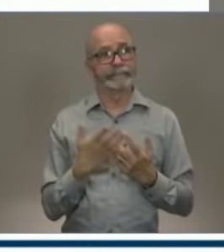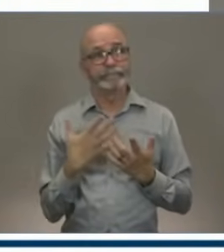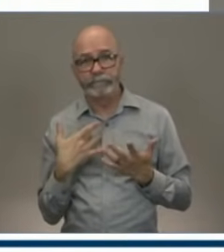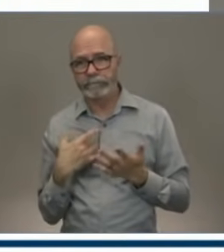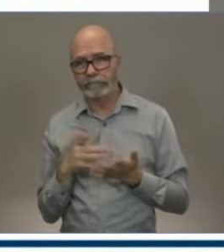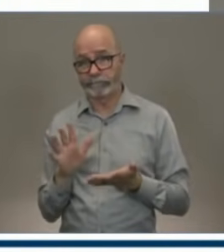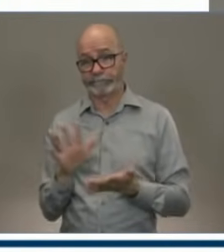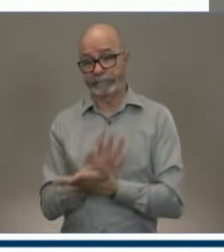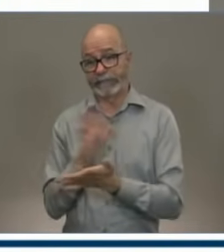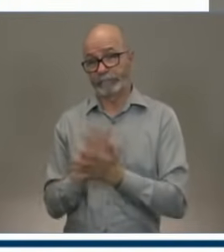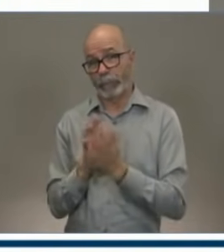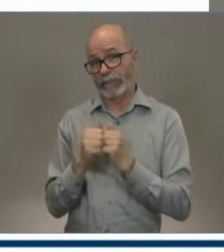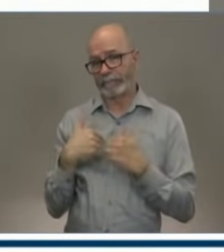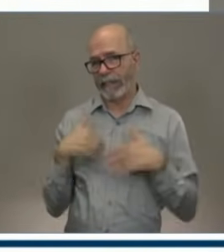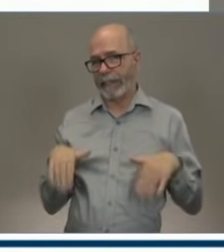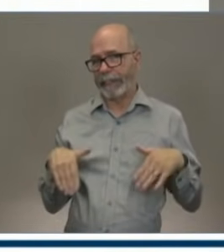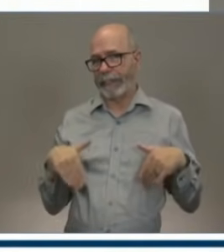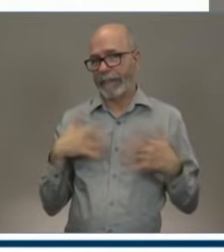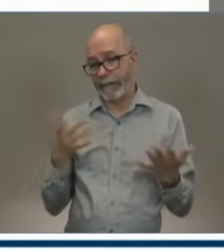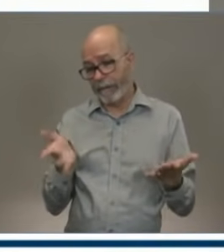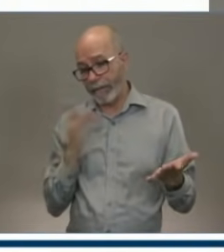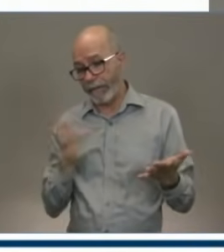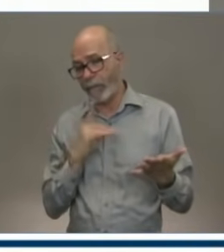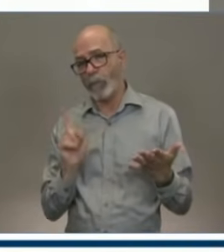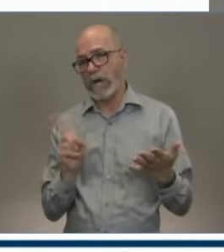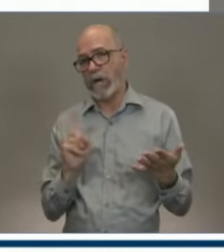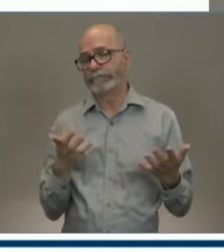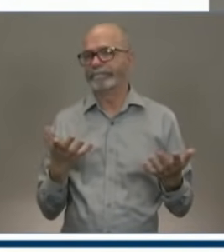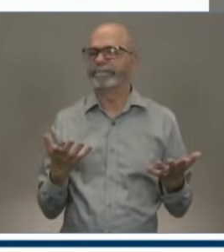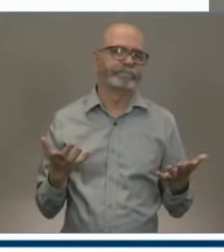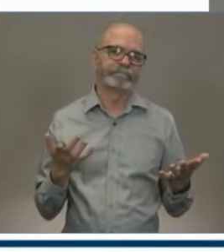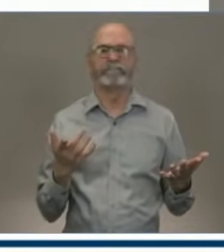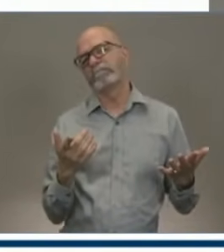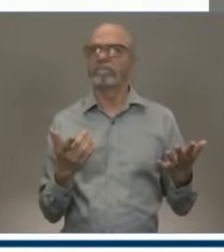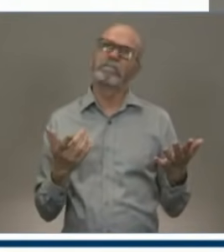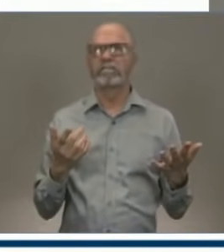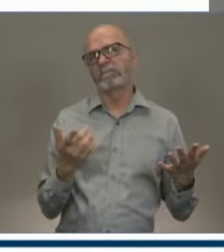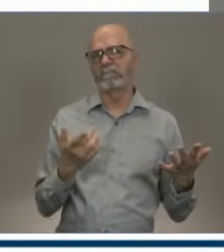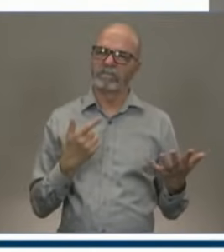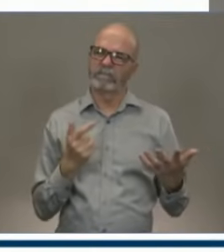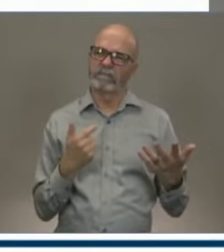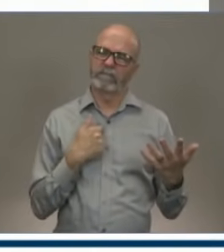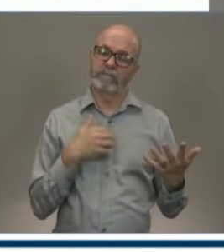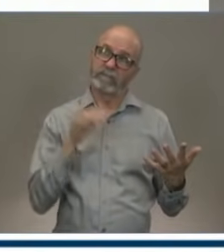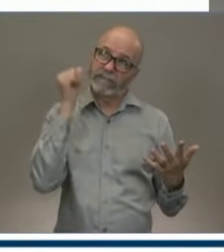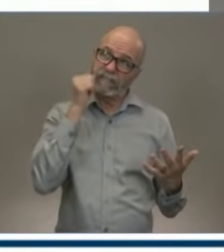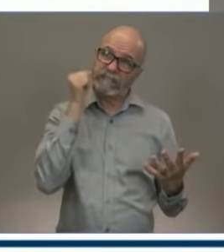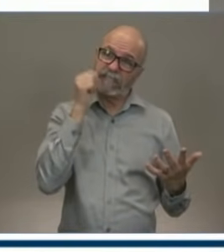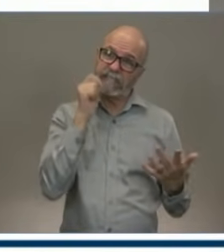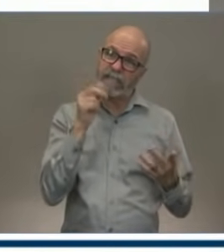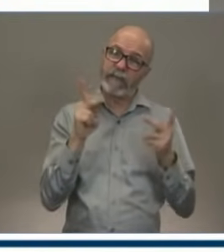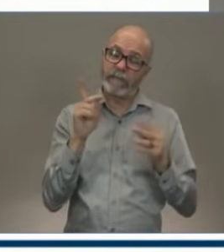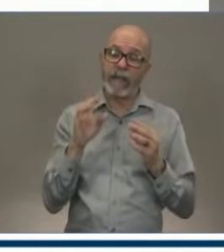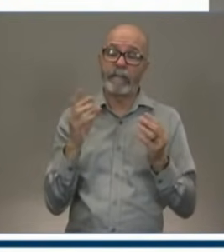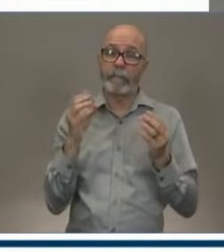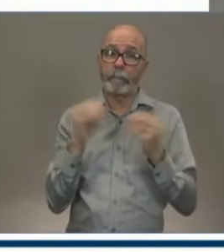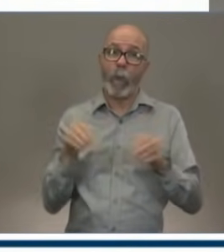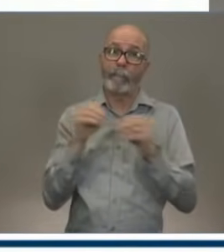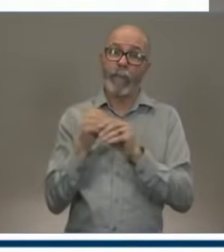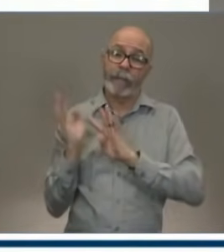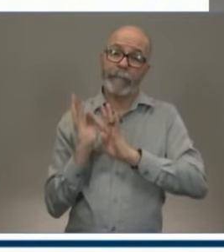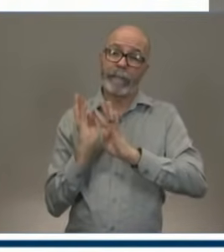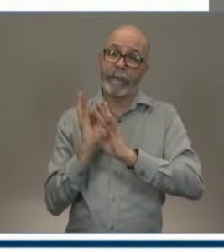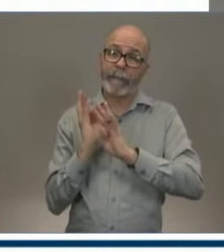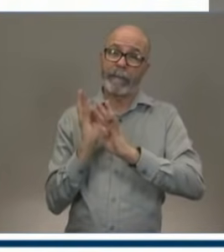more clinics we add, as we're adding them all the time, clearly the higher our daily dosage goes. You'll